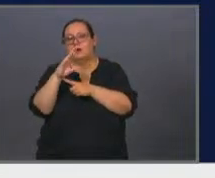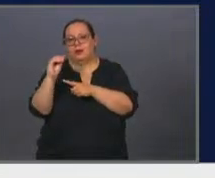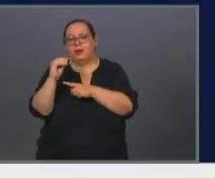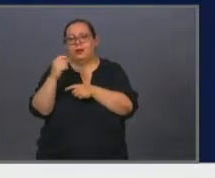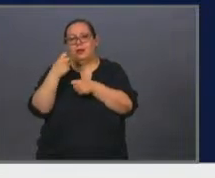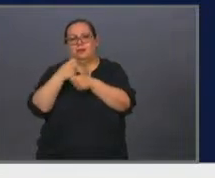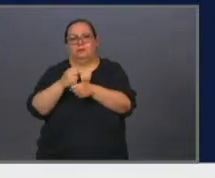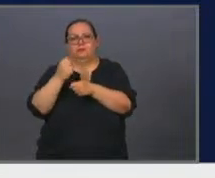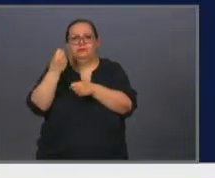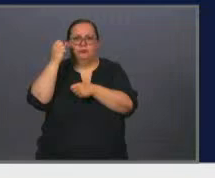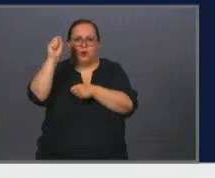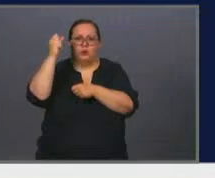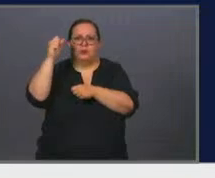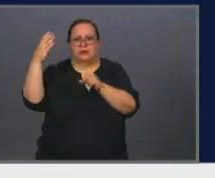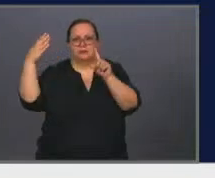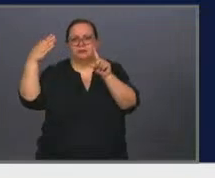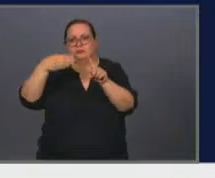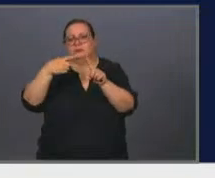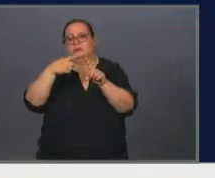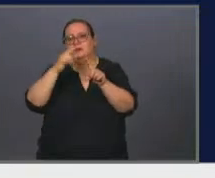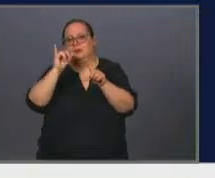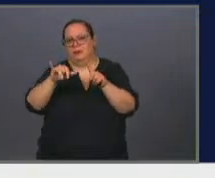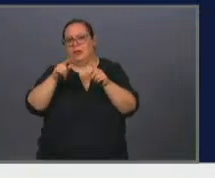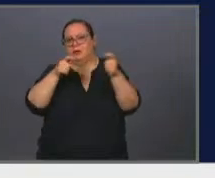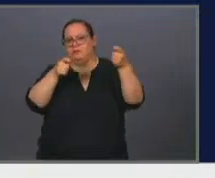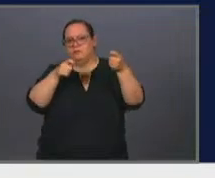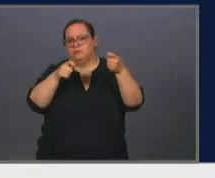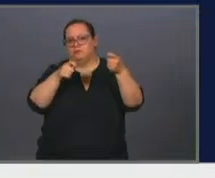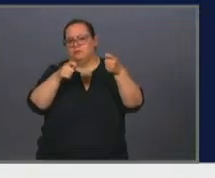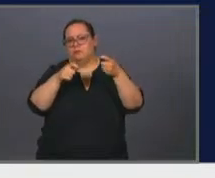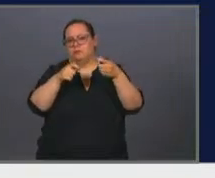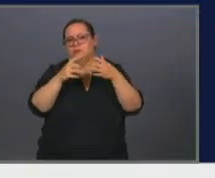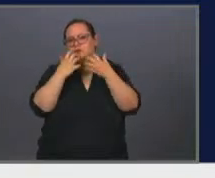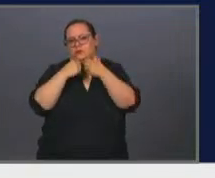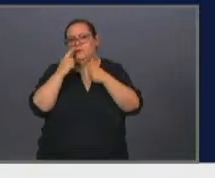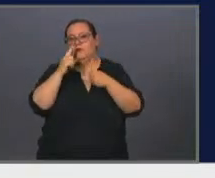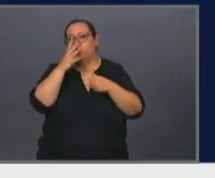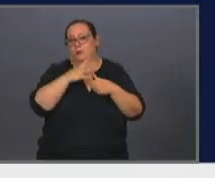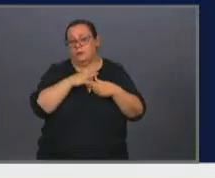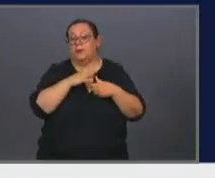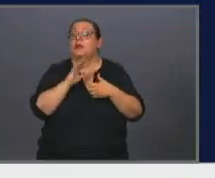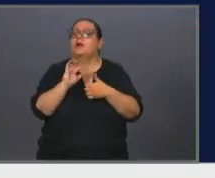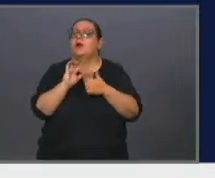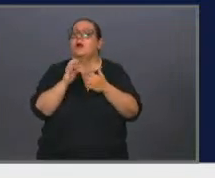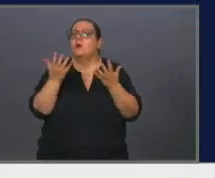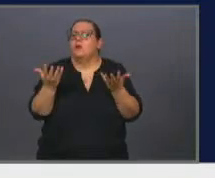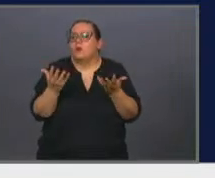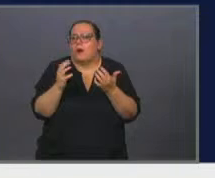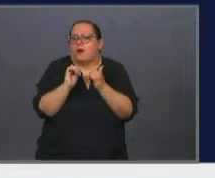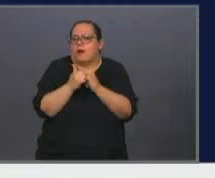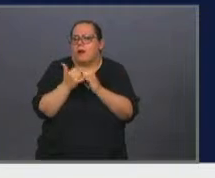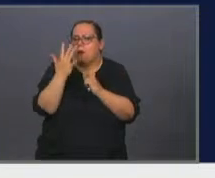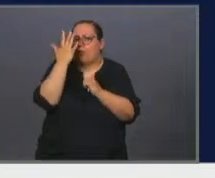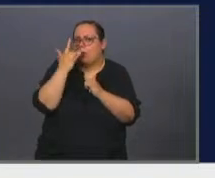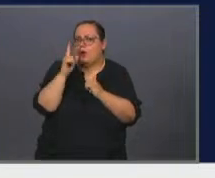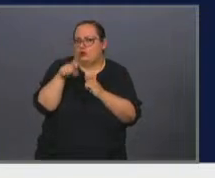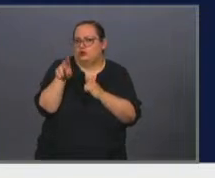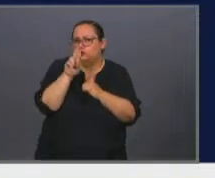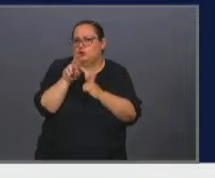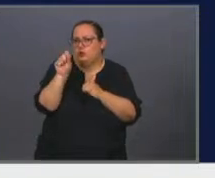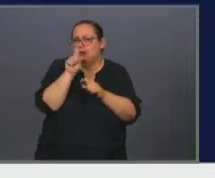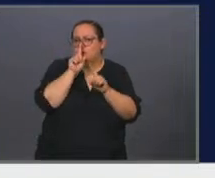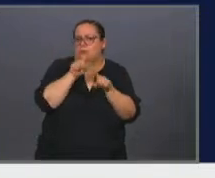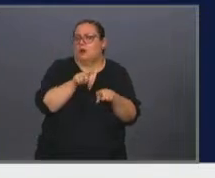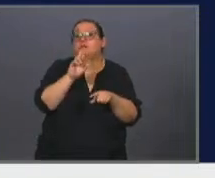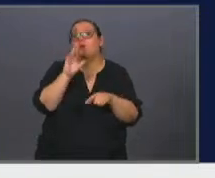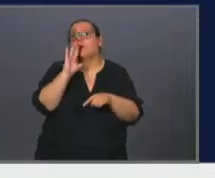the regime's treatment of women. What and how should and why should the U.S. respond, or why